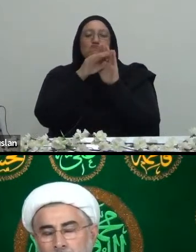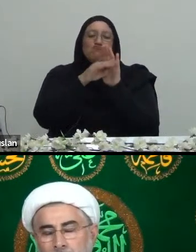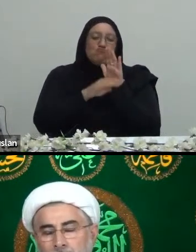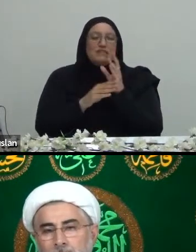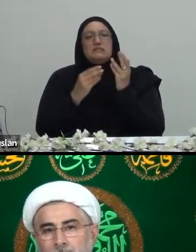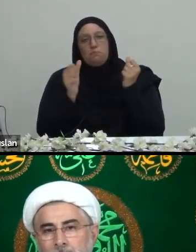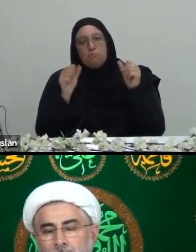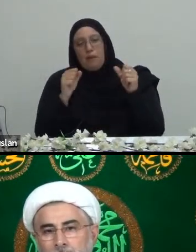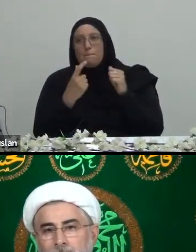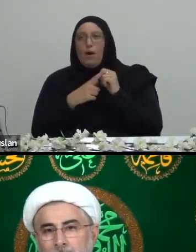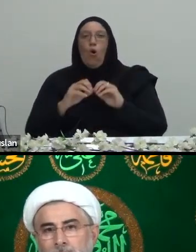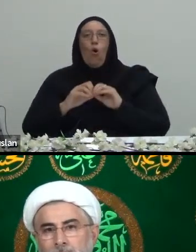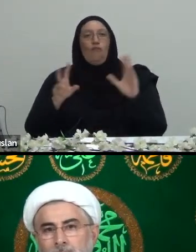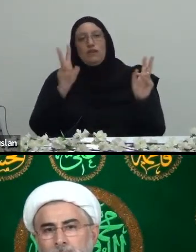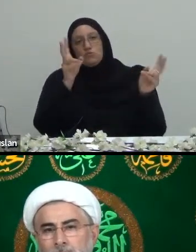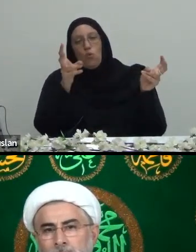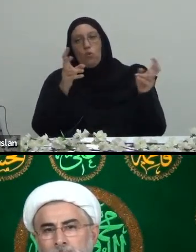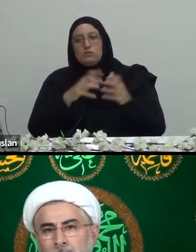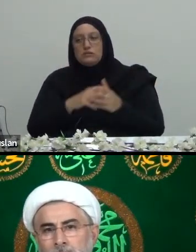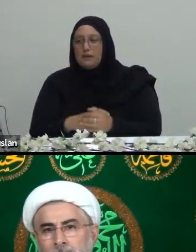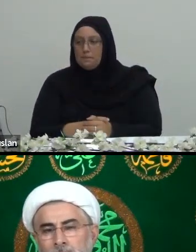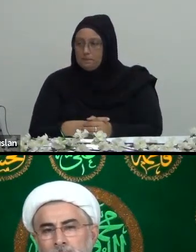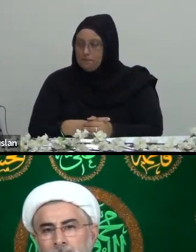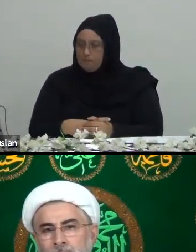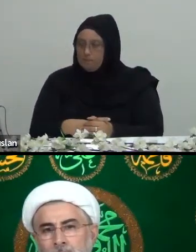but it's often referred to as a